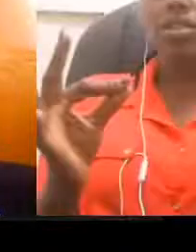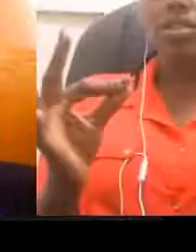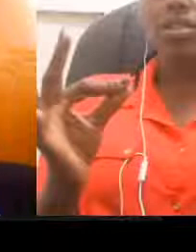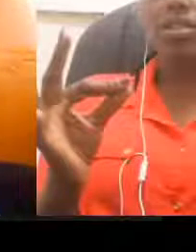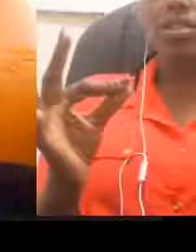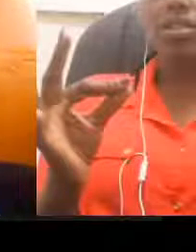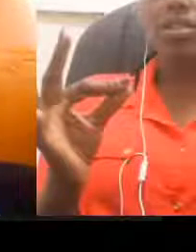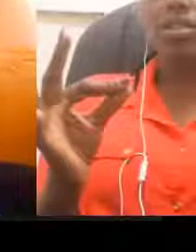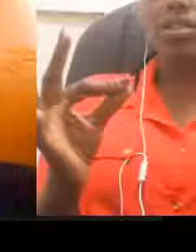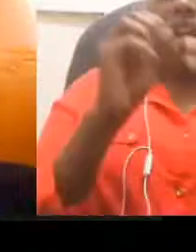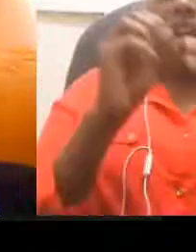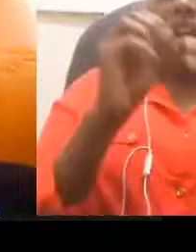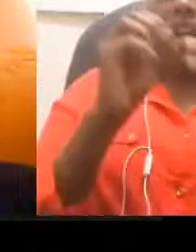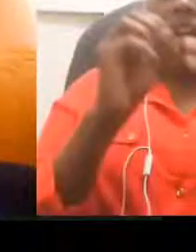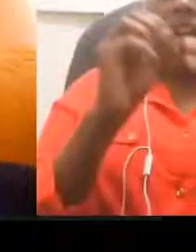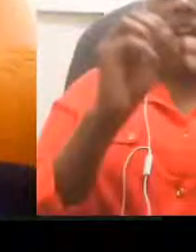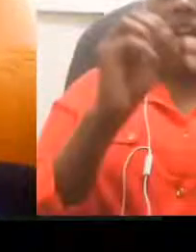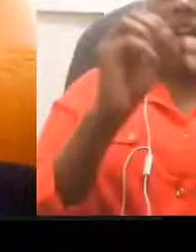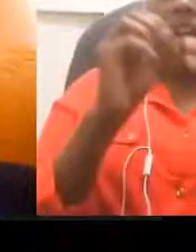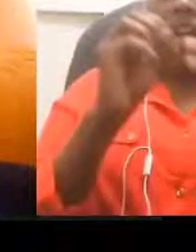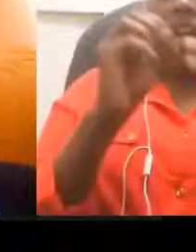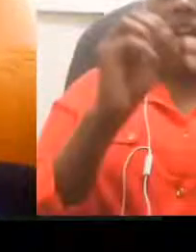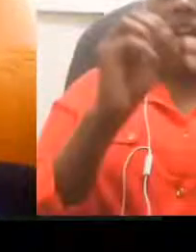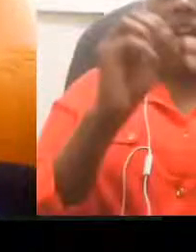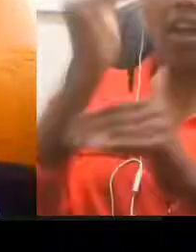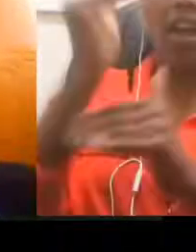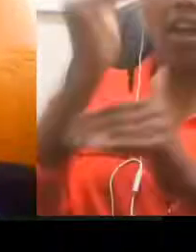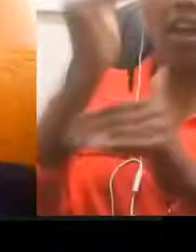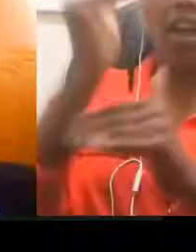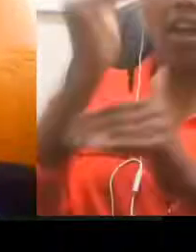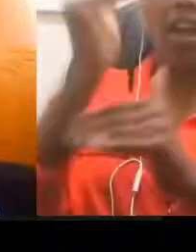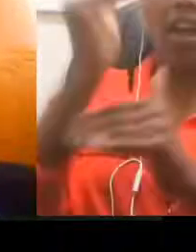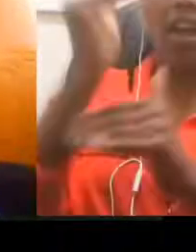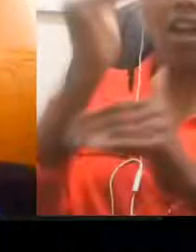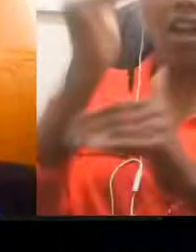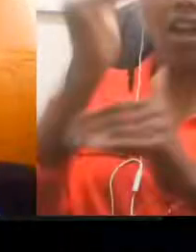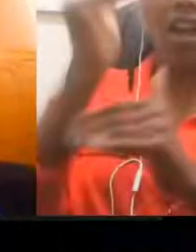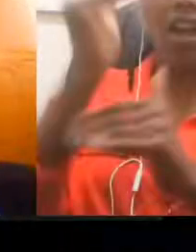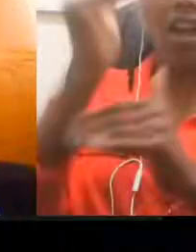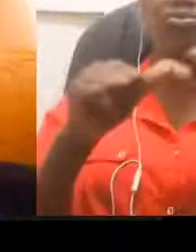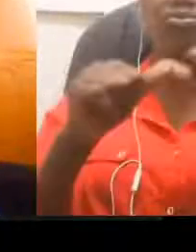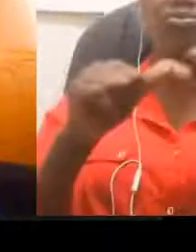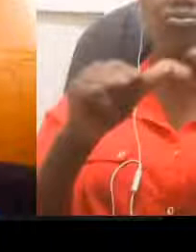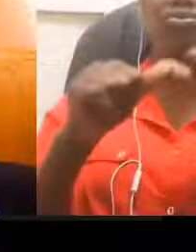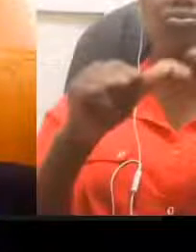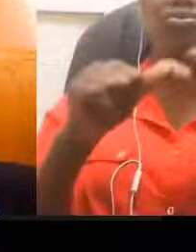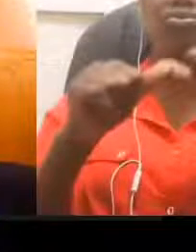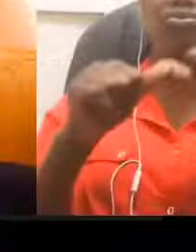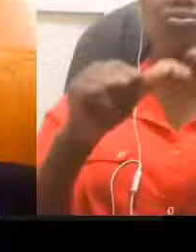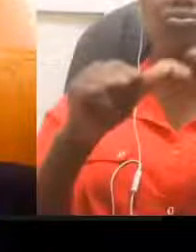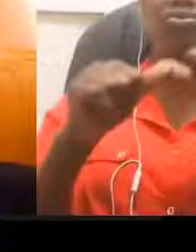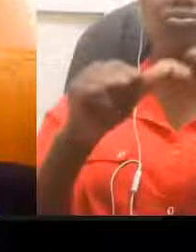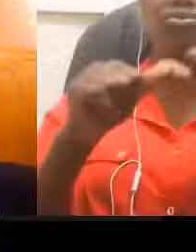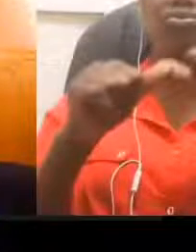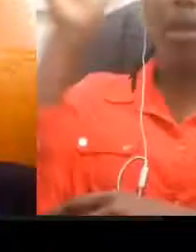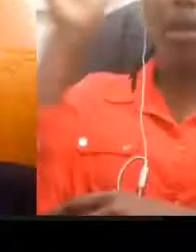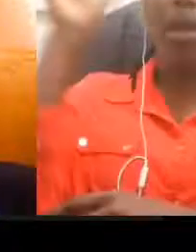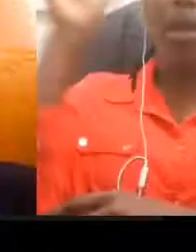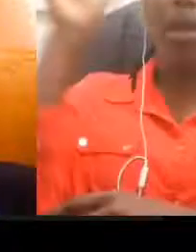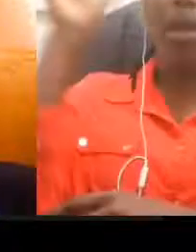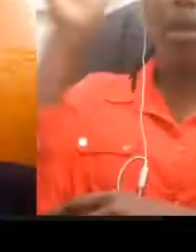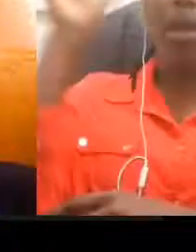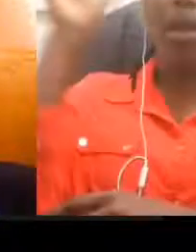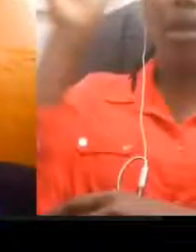not careful, post-COVID-19, this may as well continue being the case, because we all know that once somebody